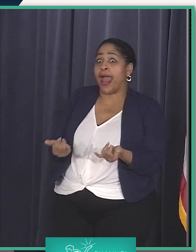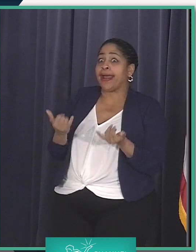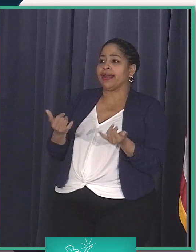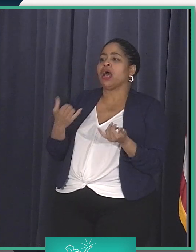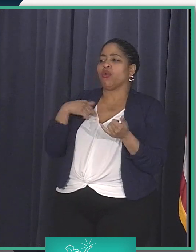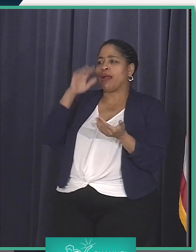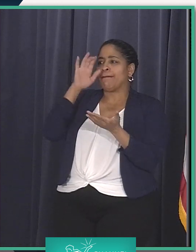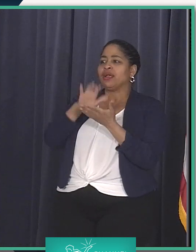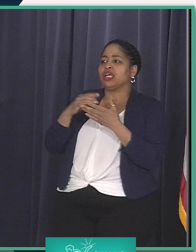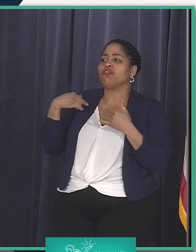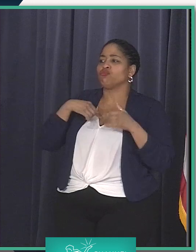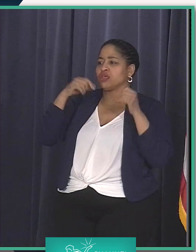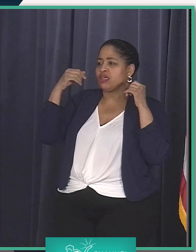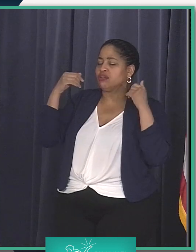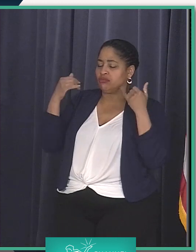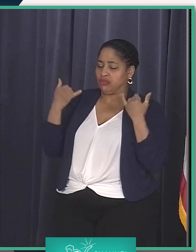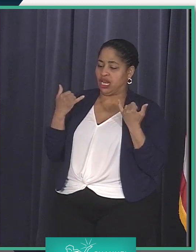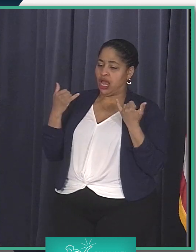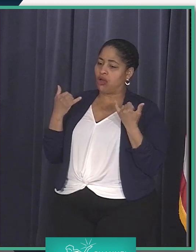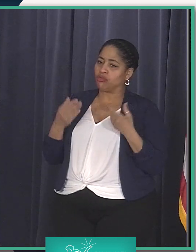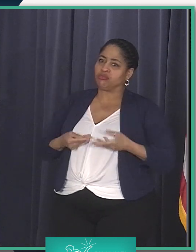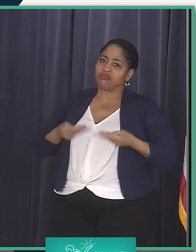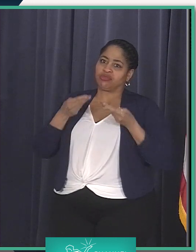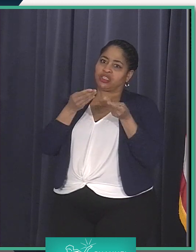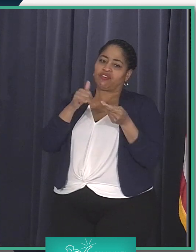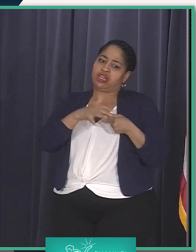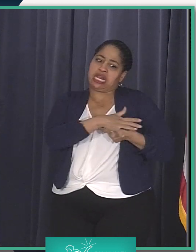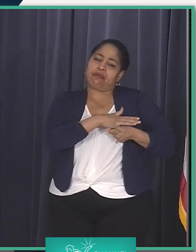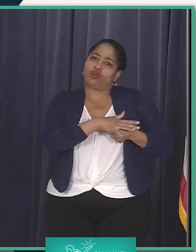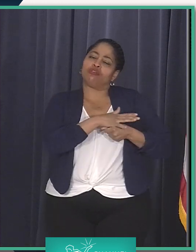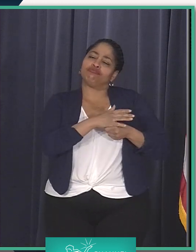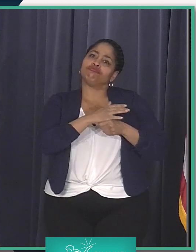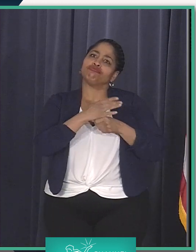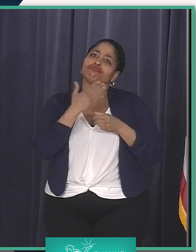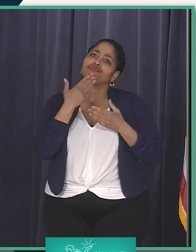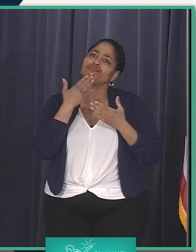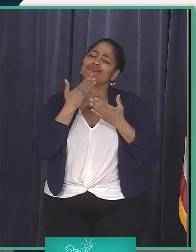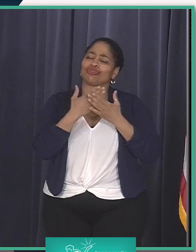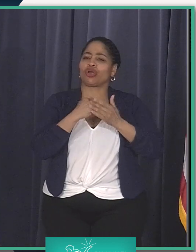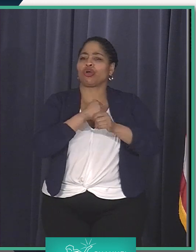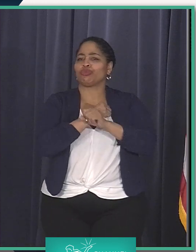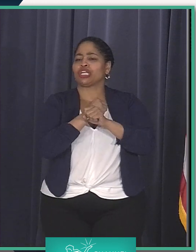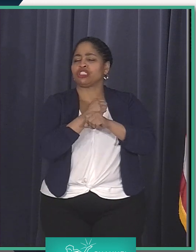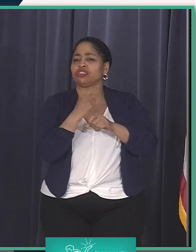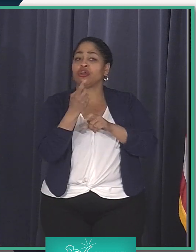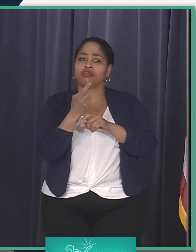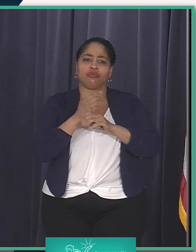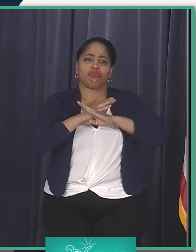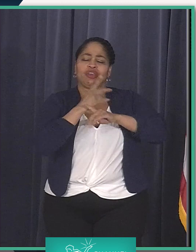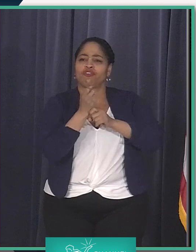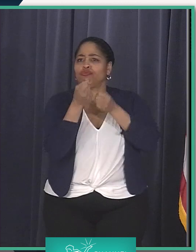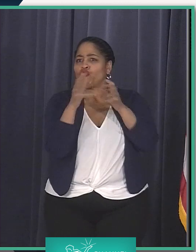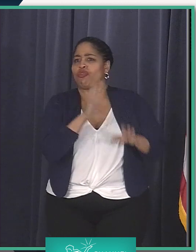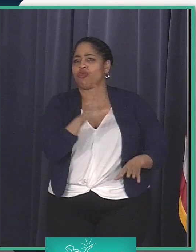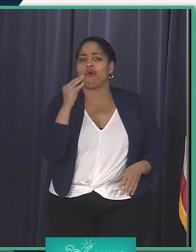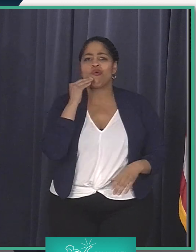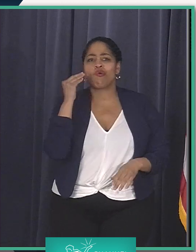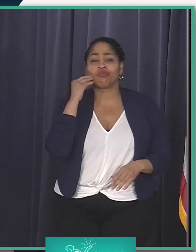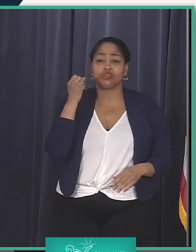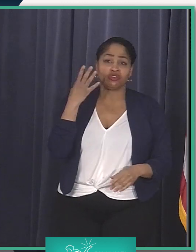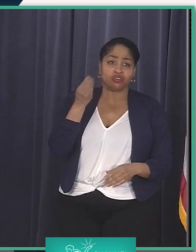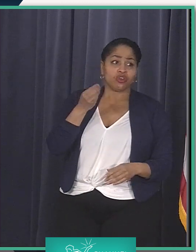we believe that we have given this neighborhood significant protection from losing their homes.